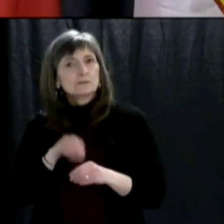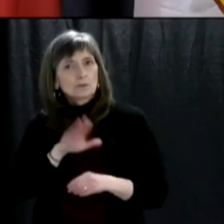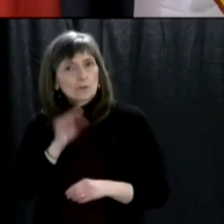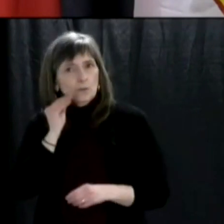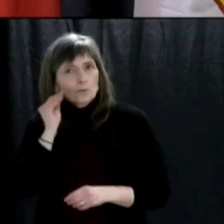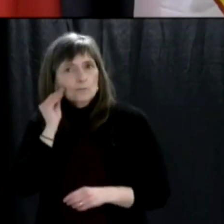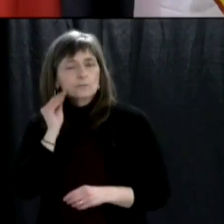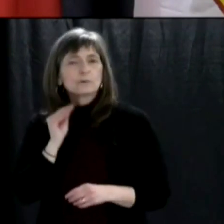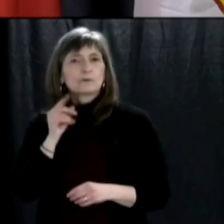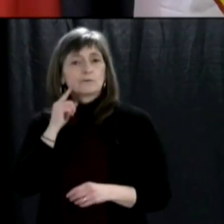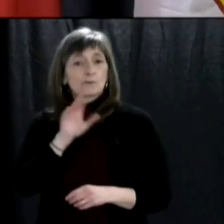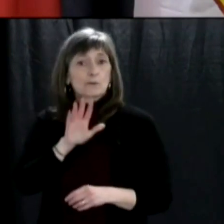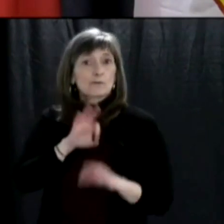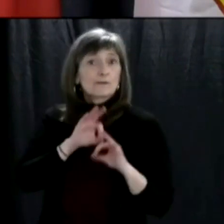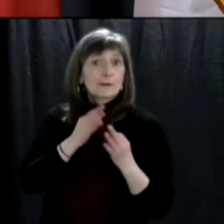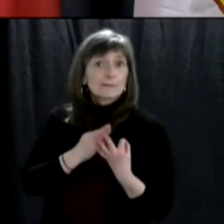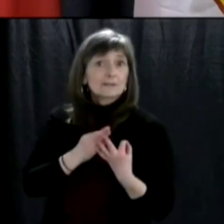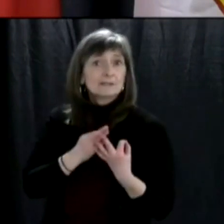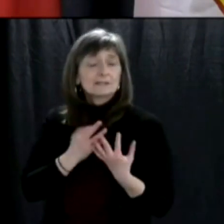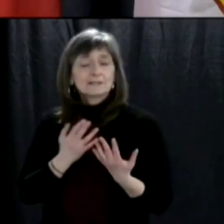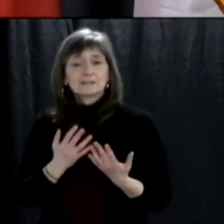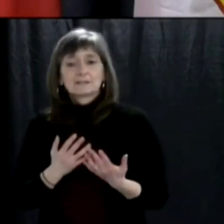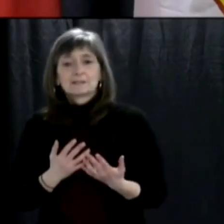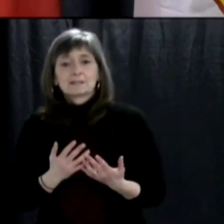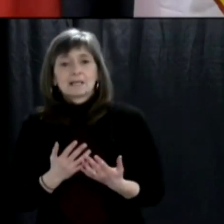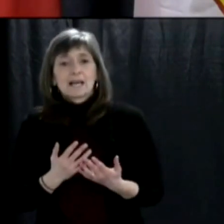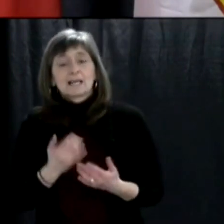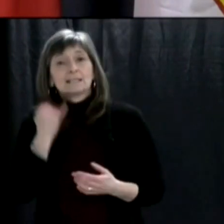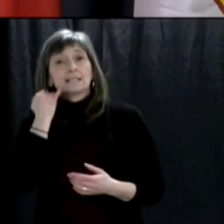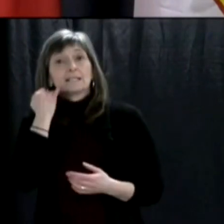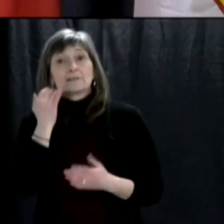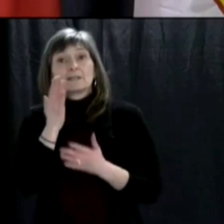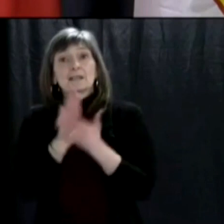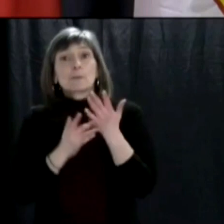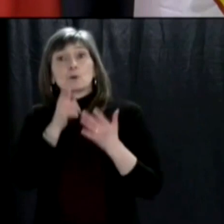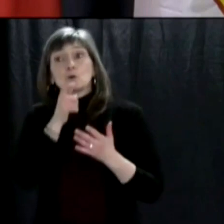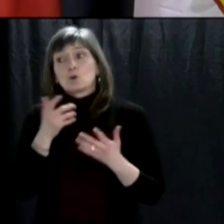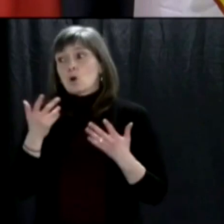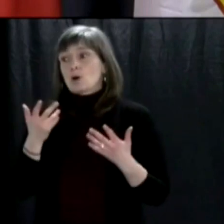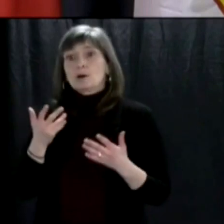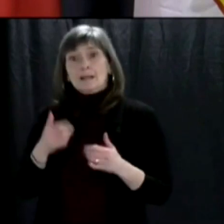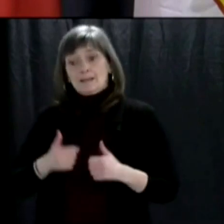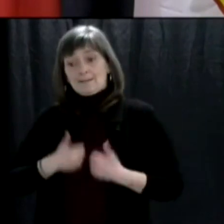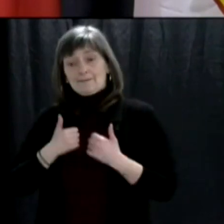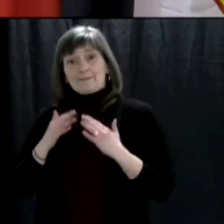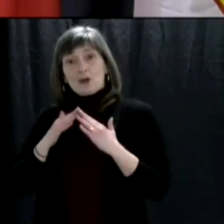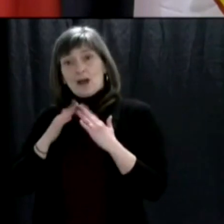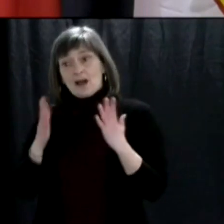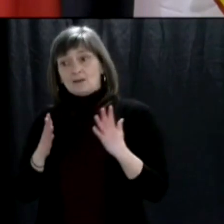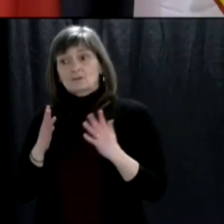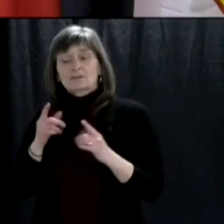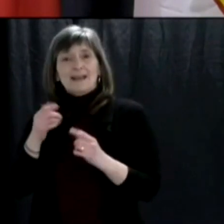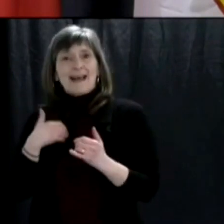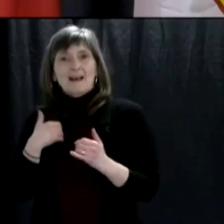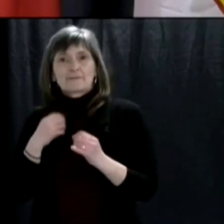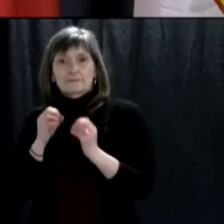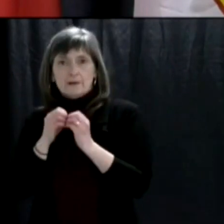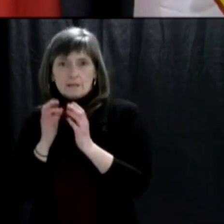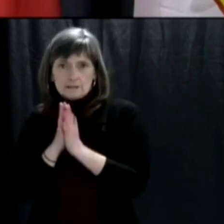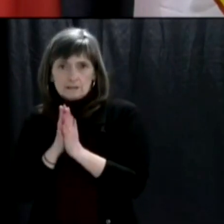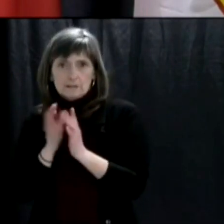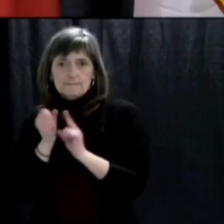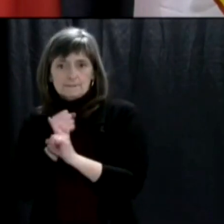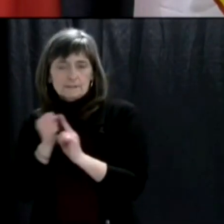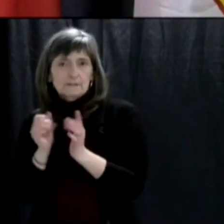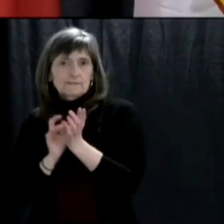on families, particularly those living and with an increased exposure to violence. I want you to remember